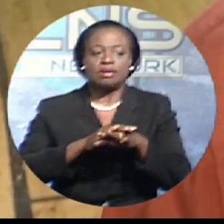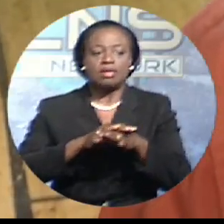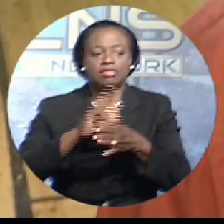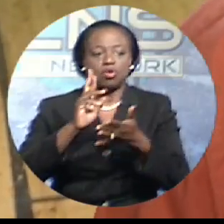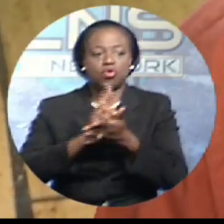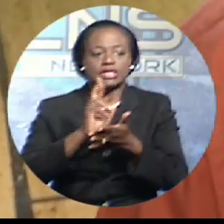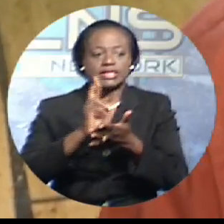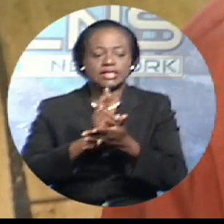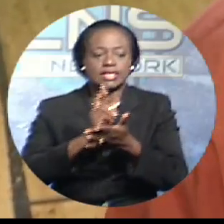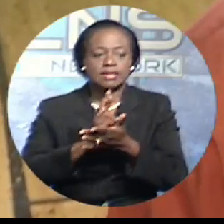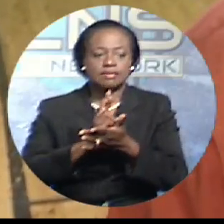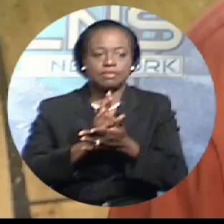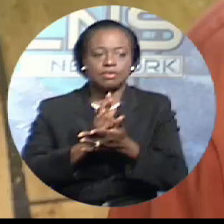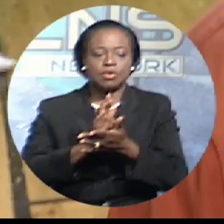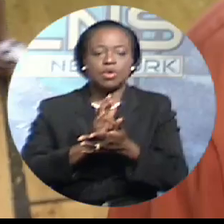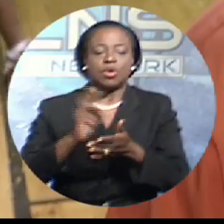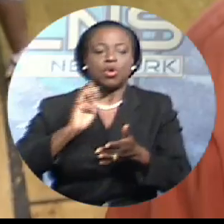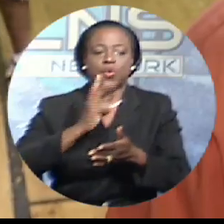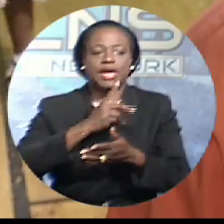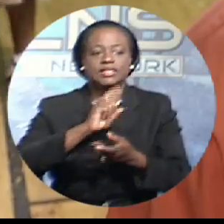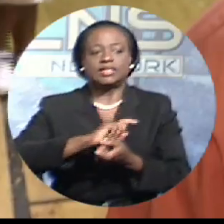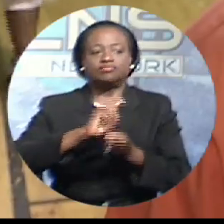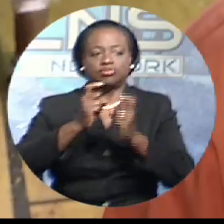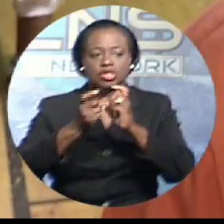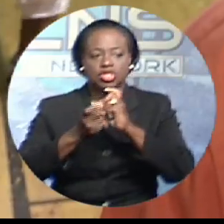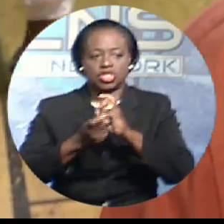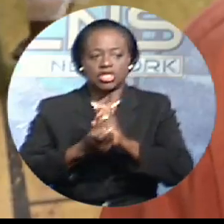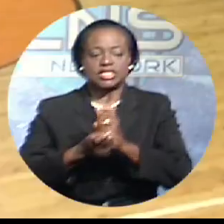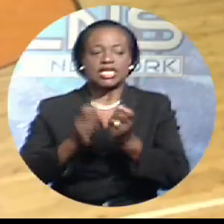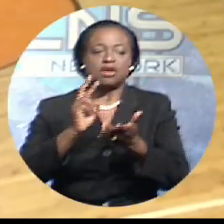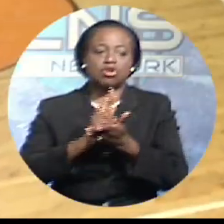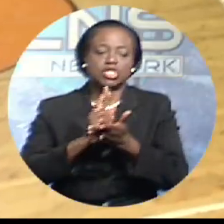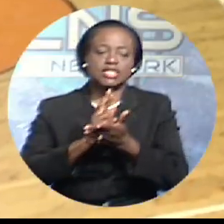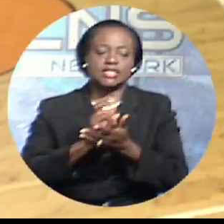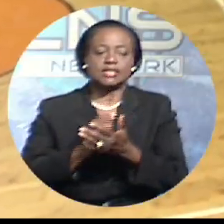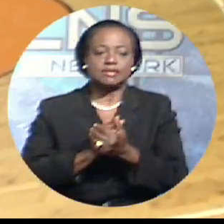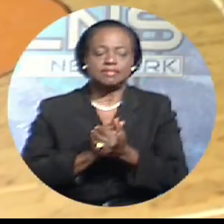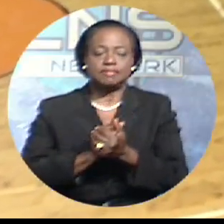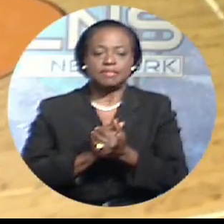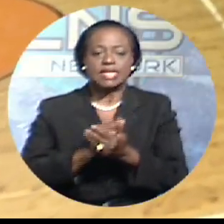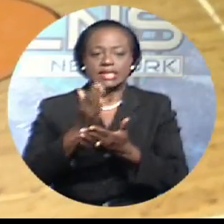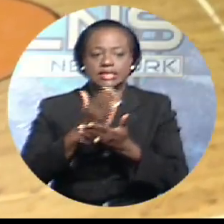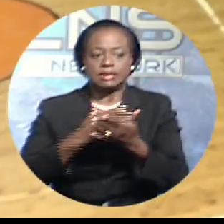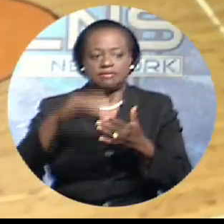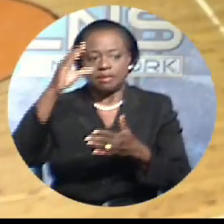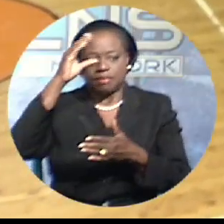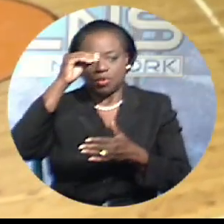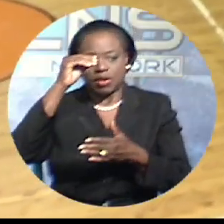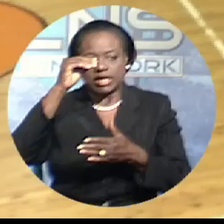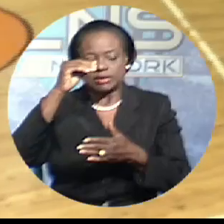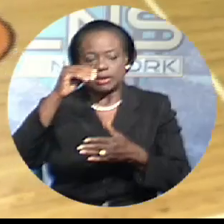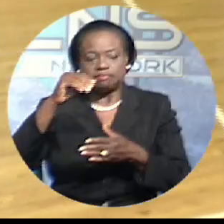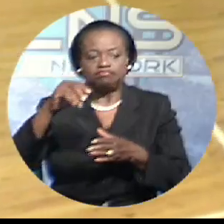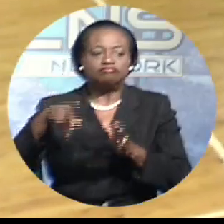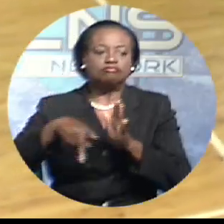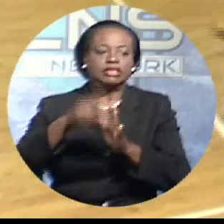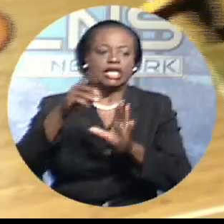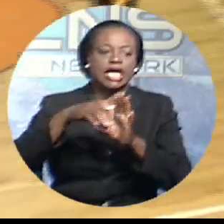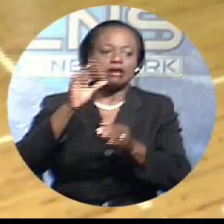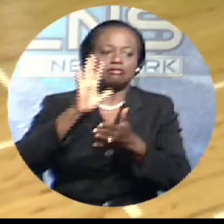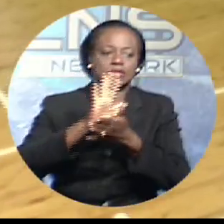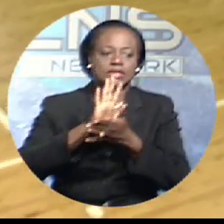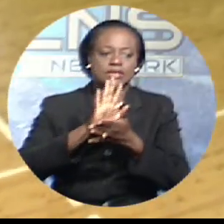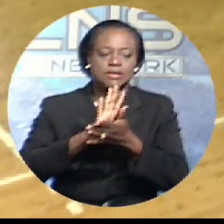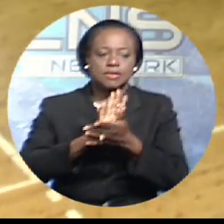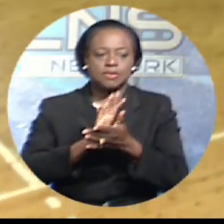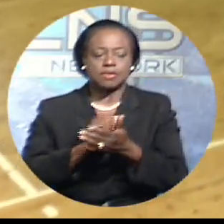roster, some guys being suspended and stuff like that. Also is the reason why we wouldn't have seen our best, because if